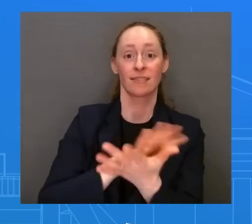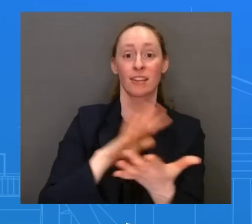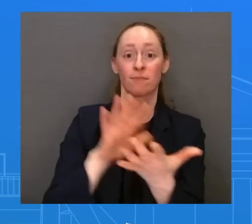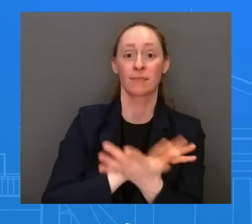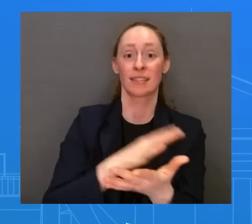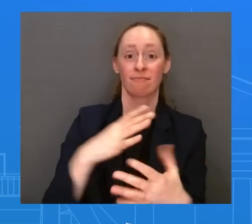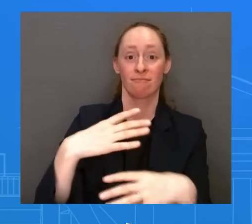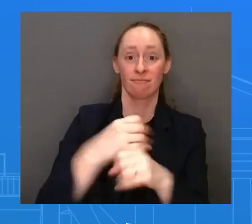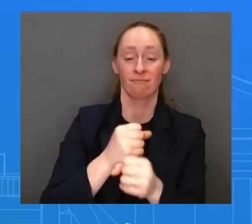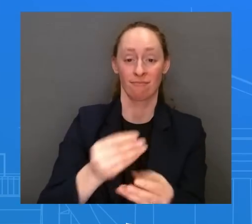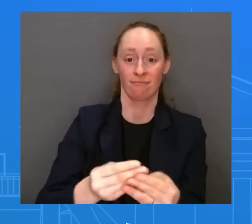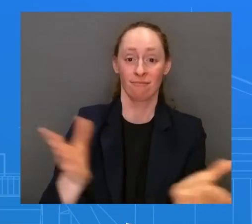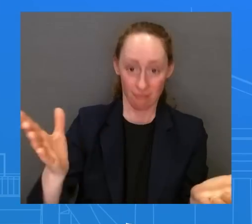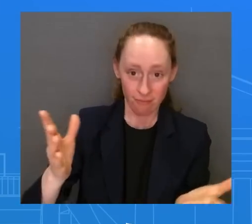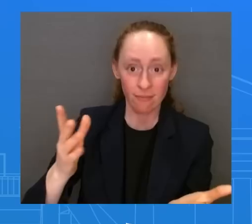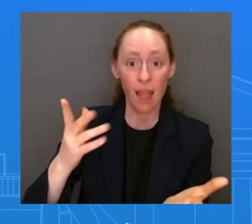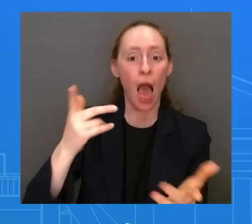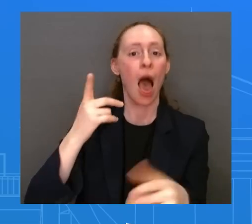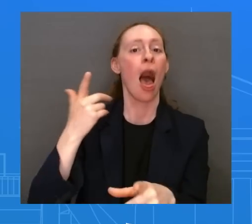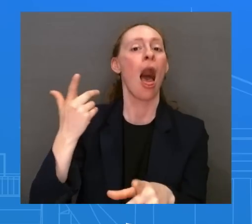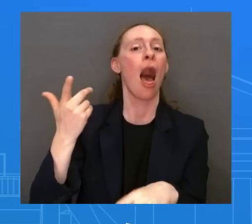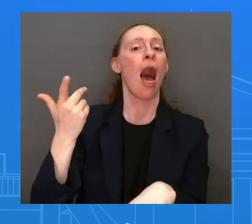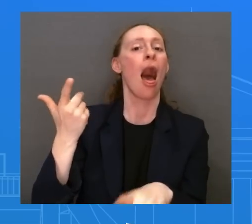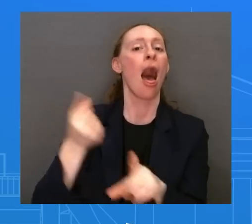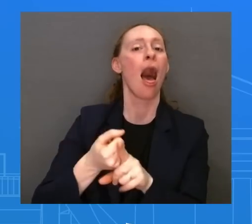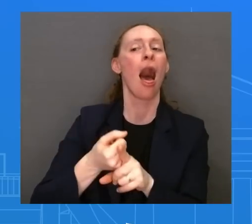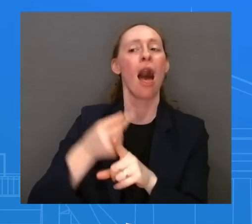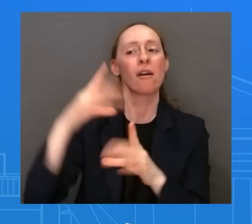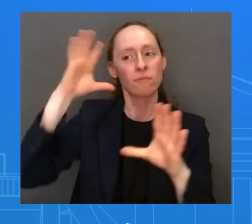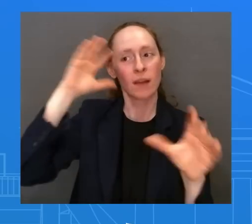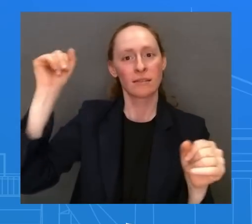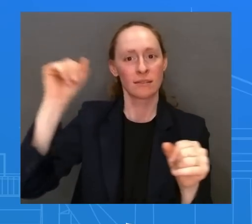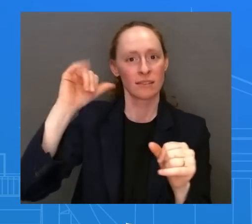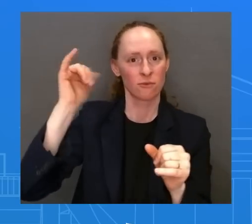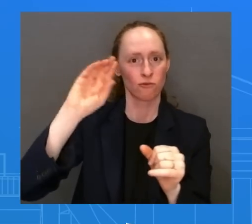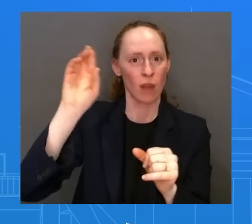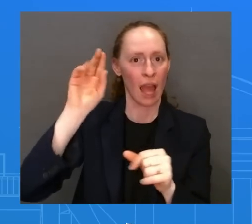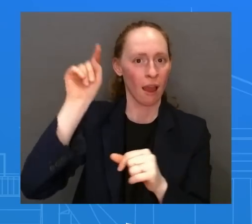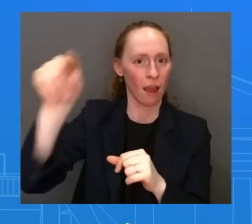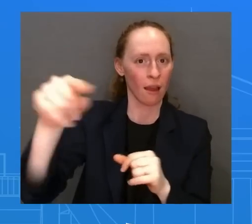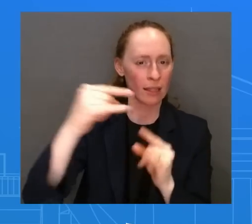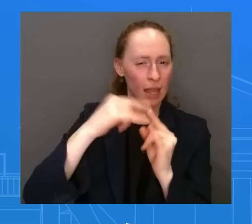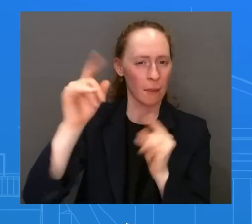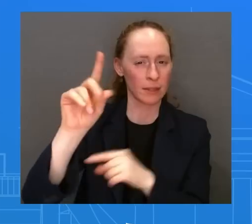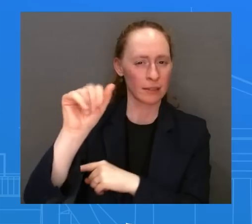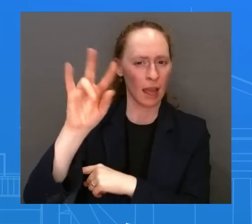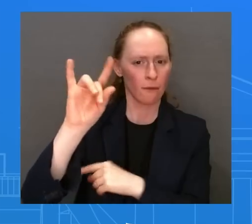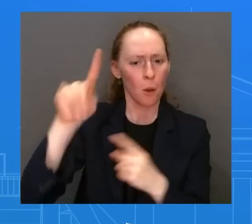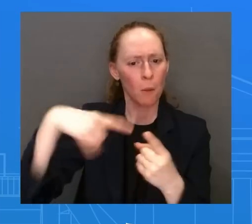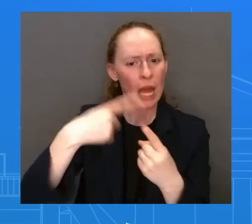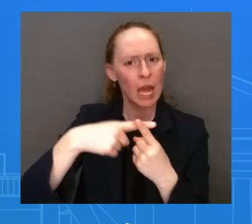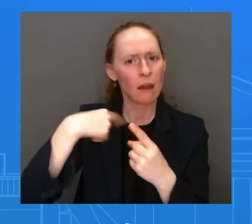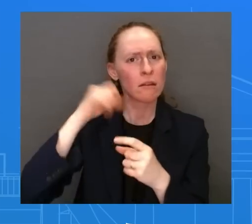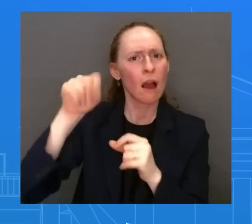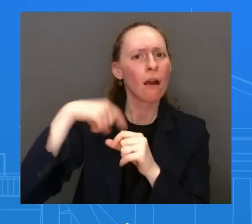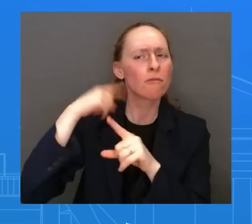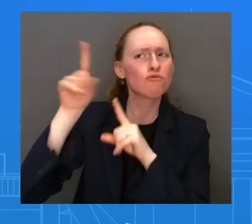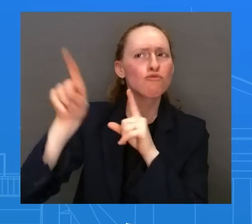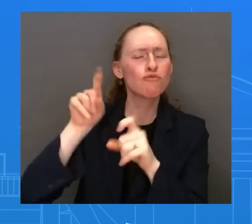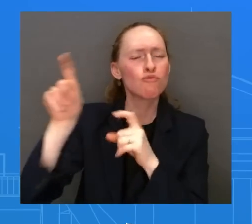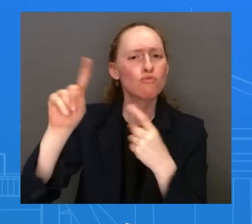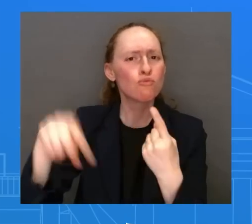anticipate an opportunity for the president to stand for our questions about the findings and stuff I don't have anything on this schedule to speak